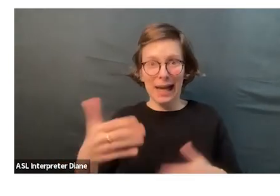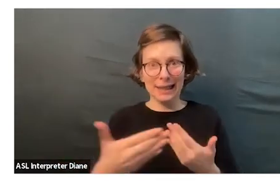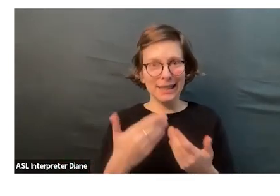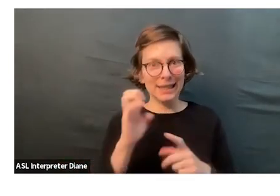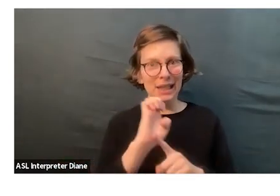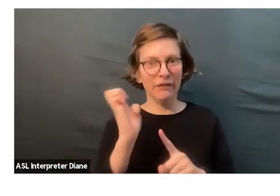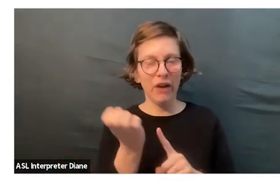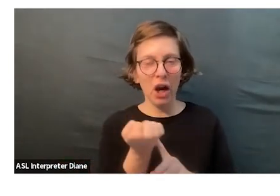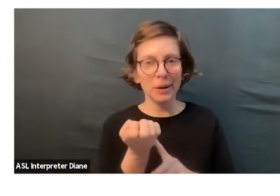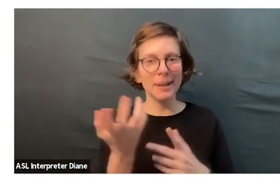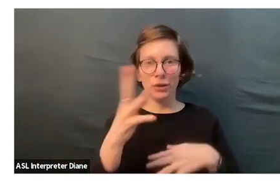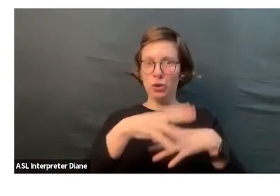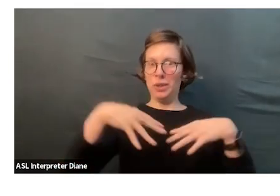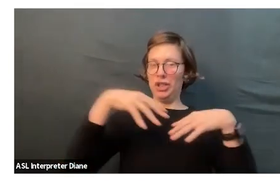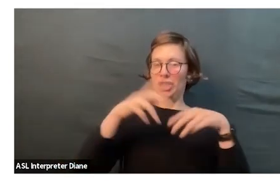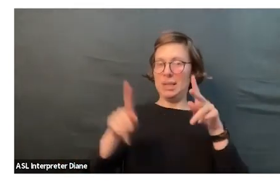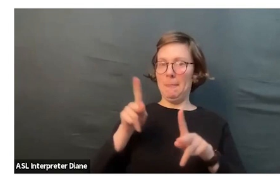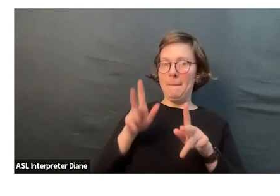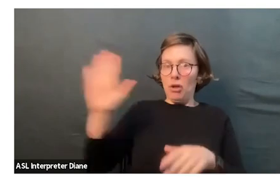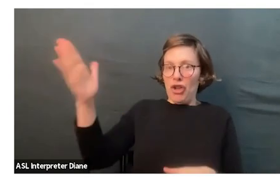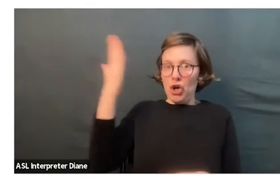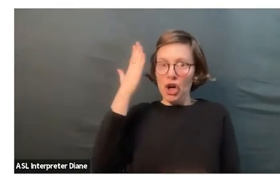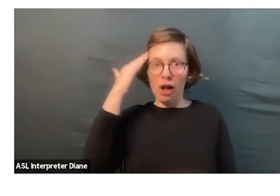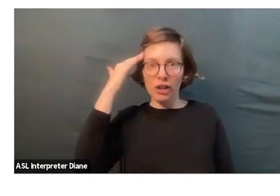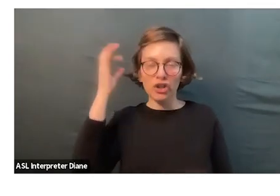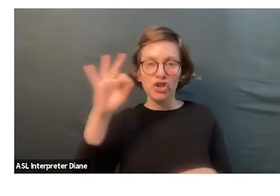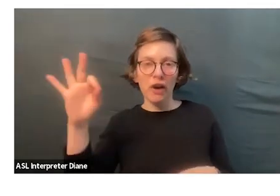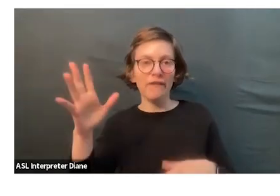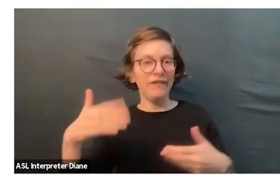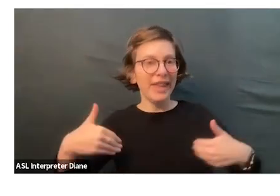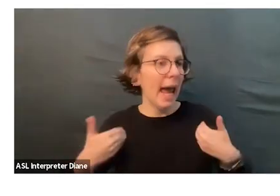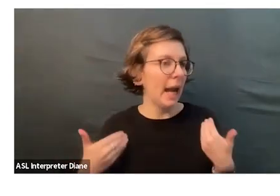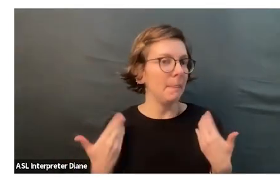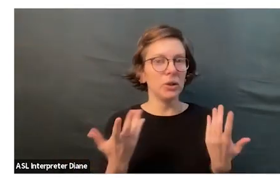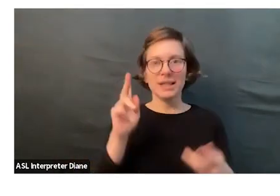reiterated countless times throughout history as key core myths of